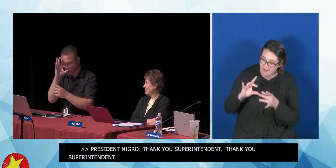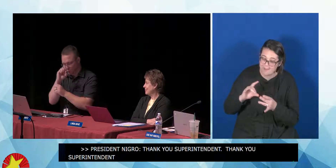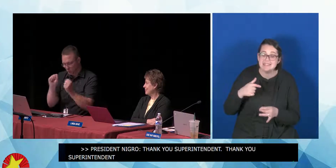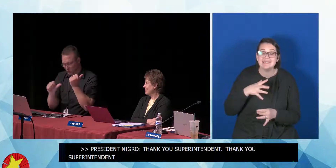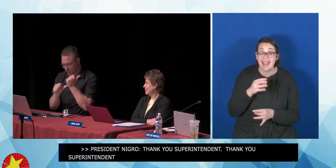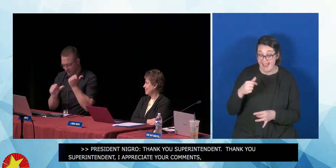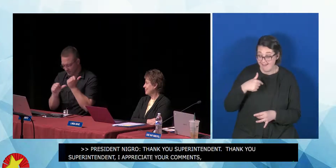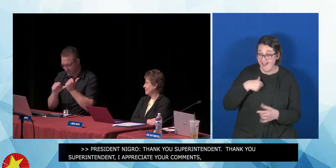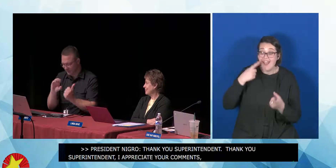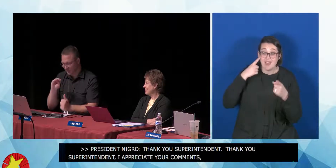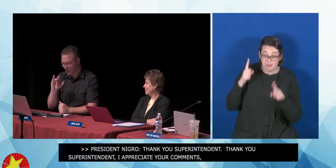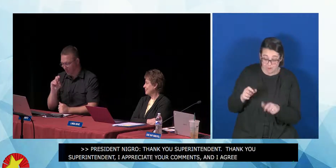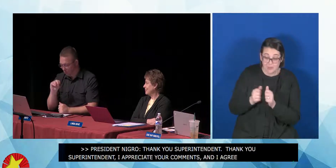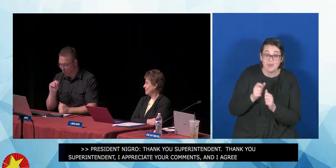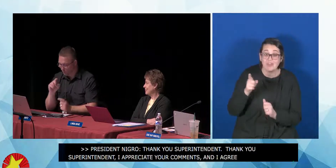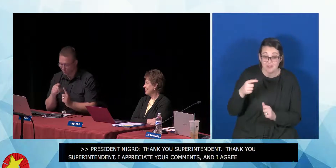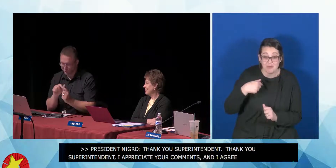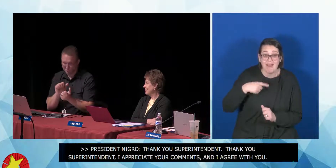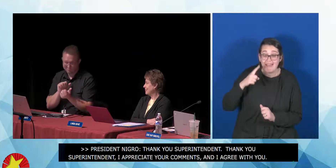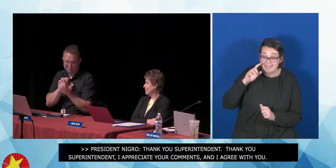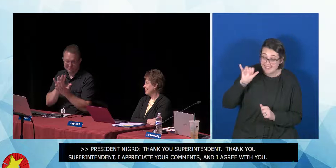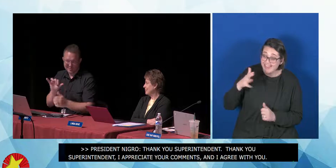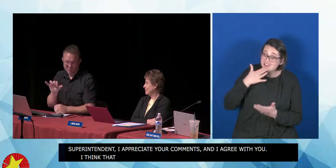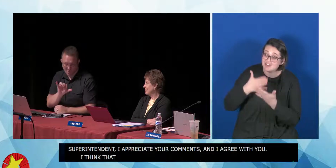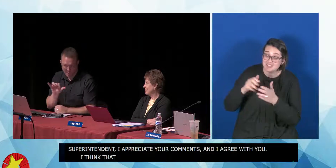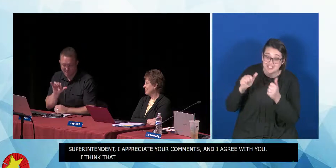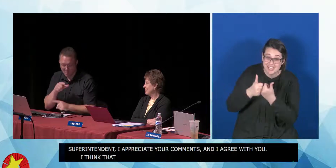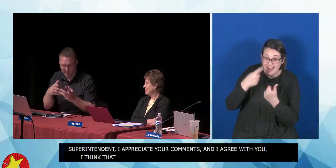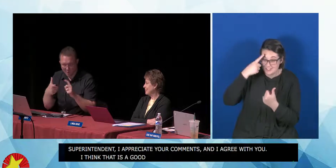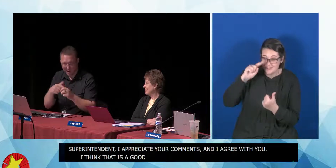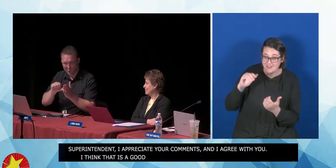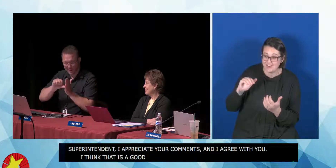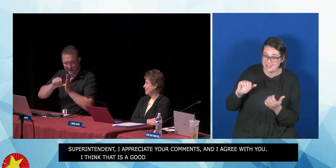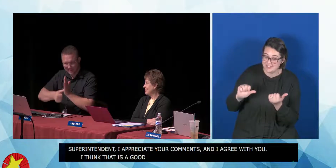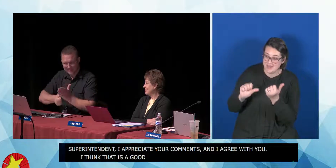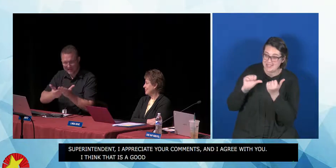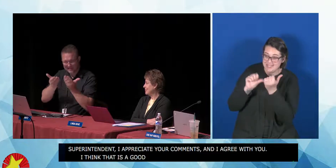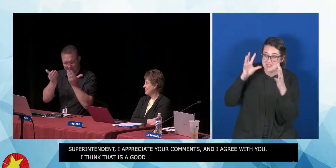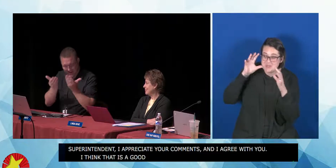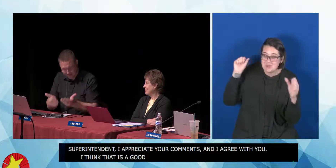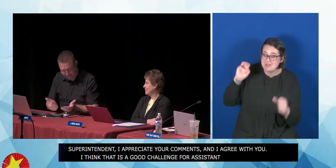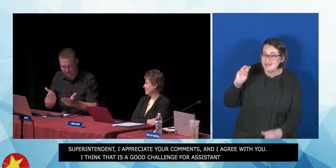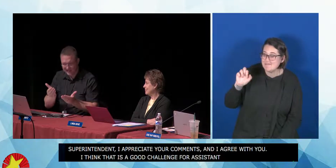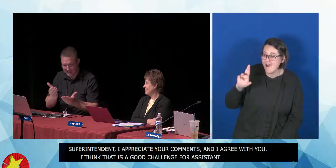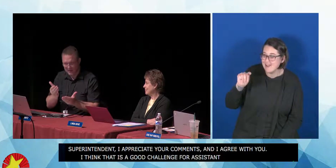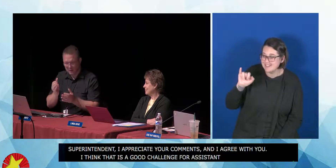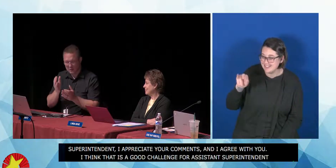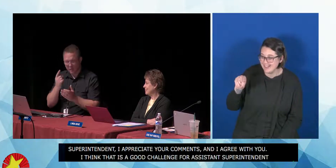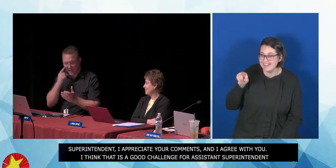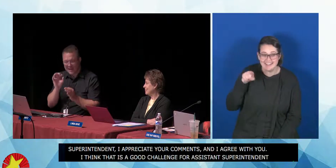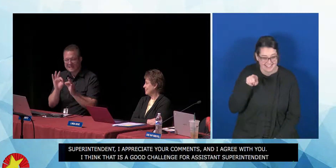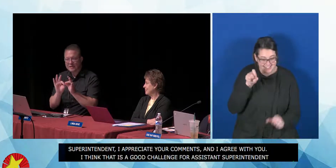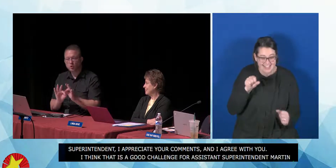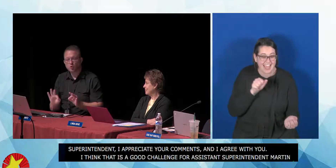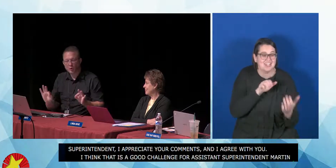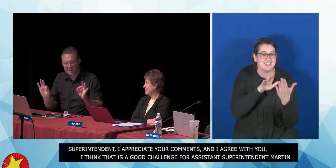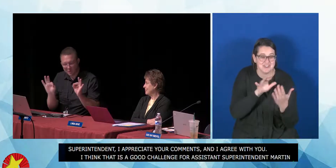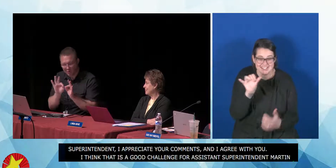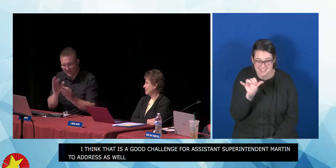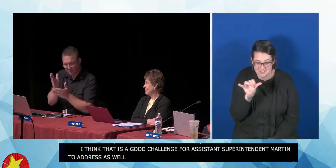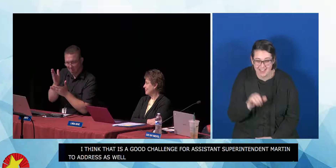you. I think that that is a good challenge for Assistant Superintendent Martin to address as well. I